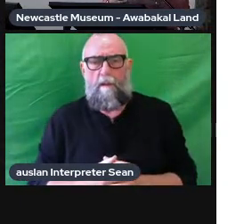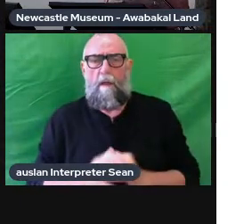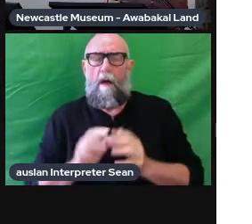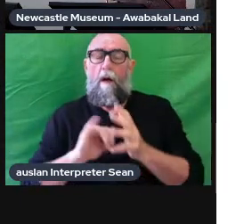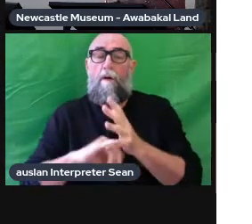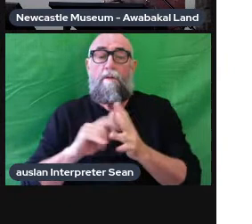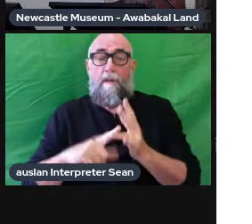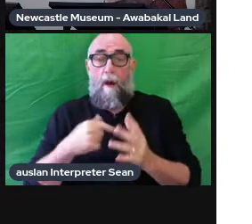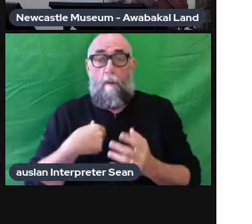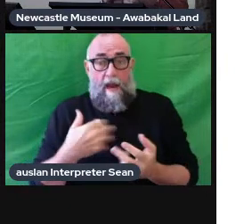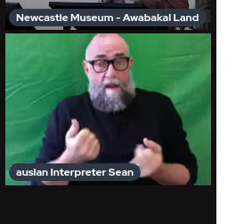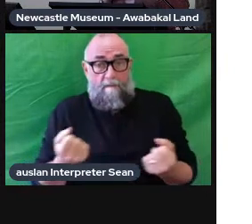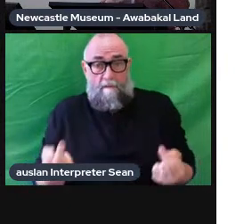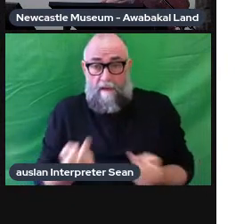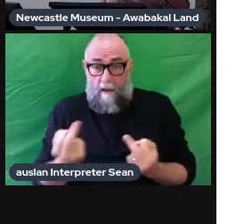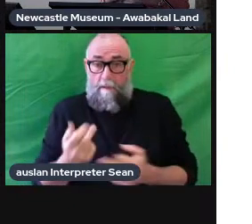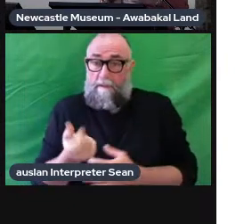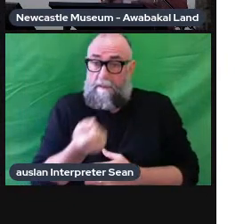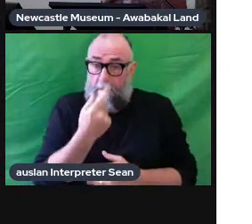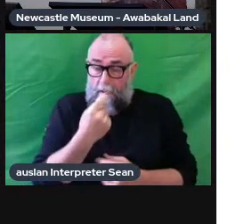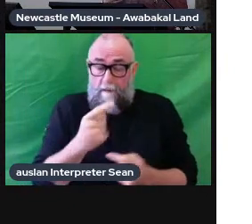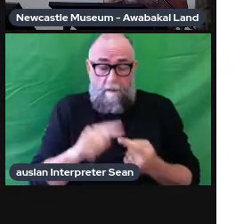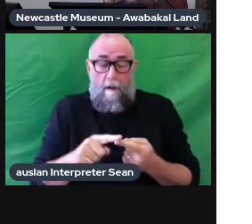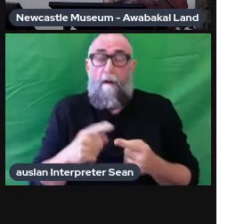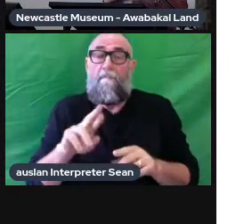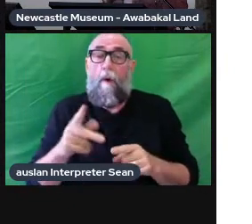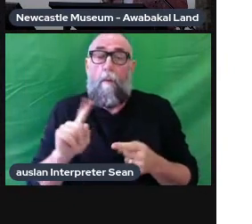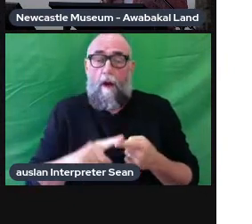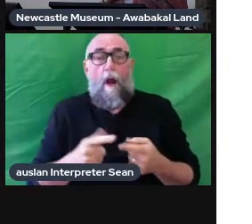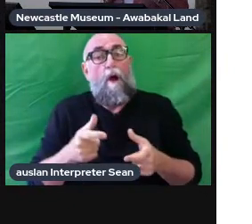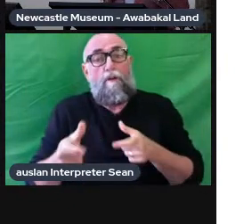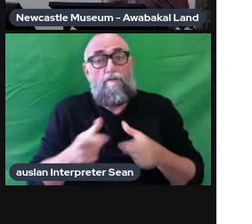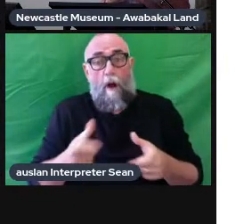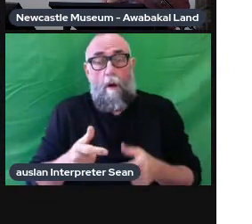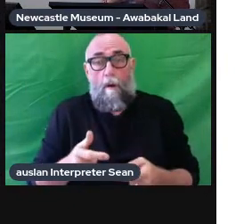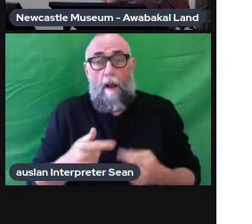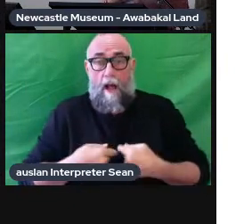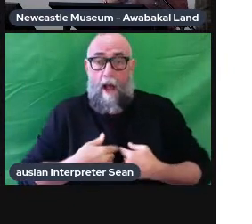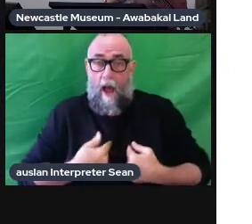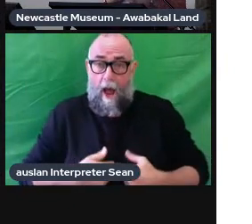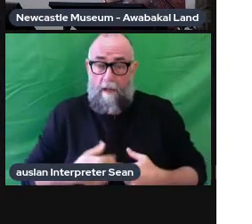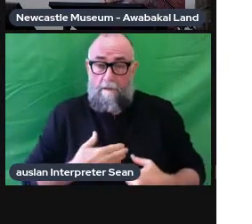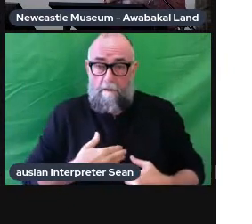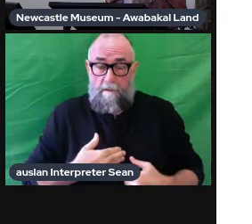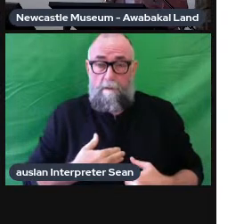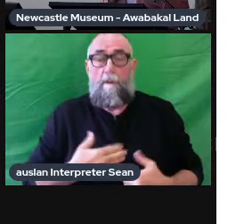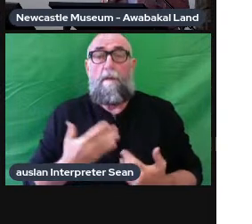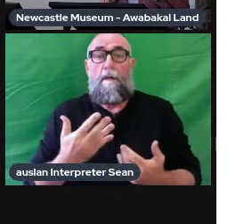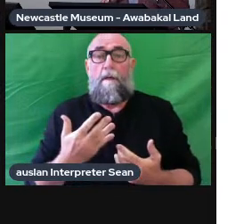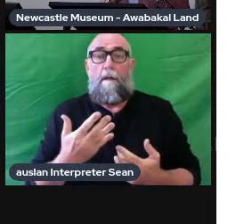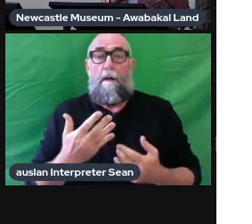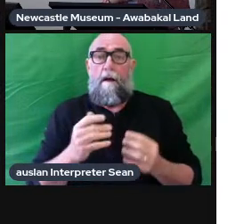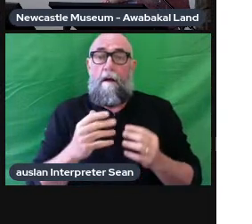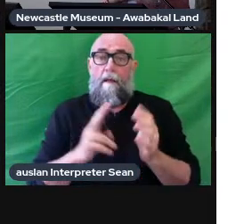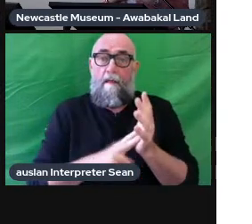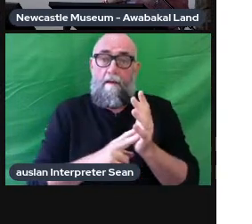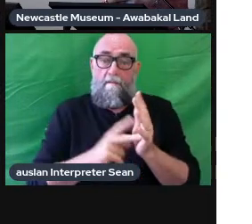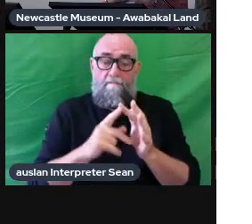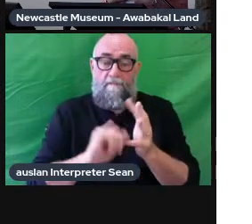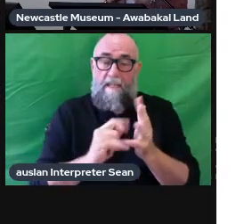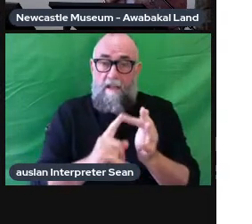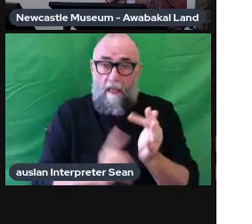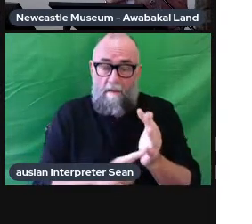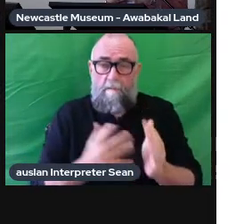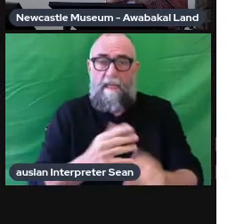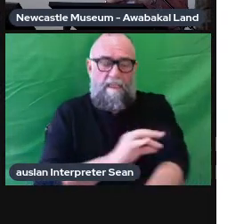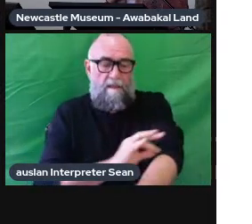medications that we have available are there to help control the heart and the blood vessels and the blood cells so that we can improve the circulation